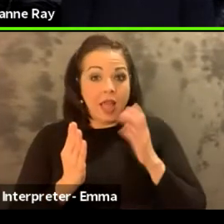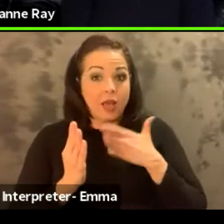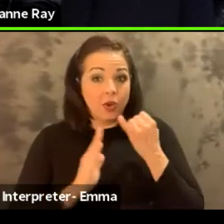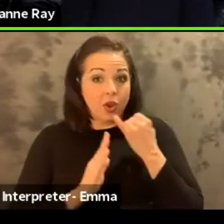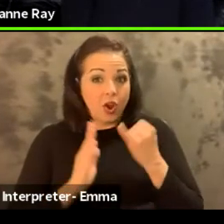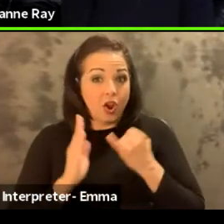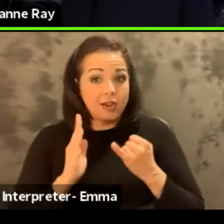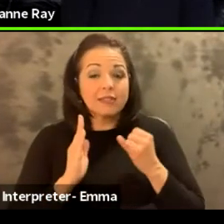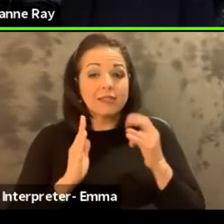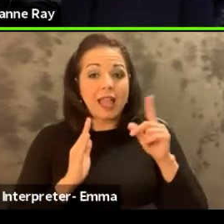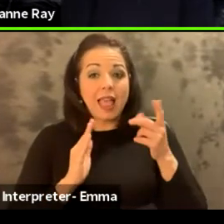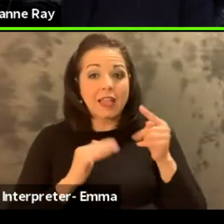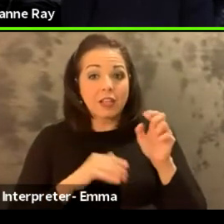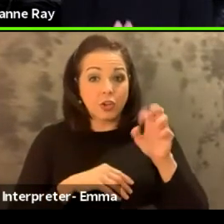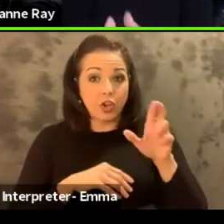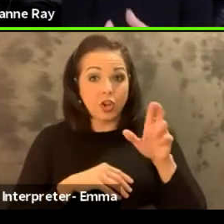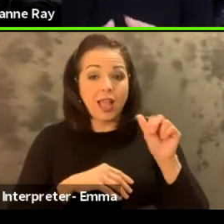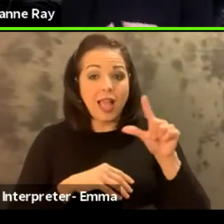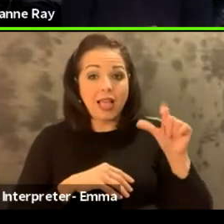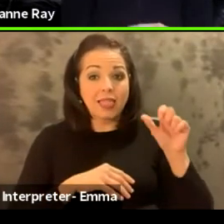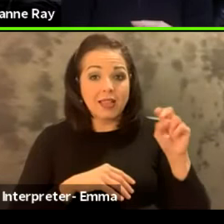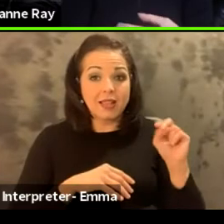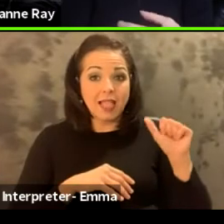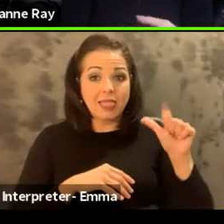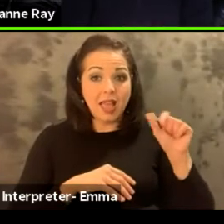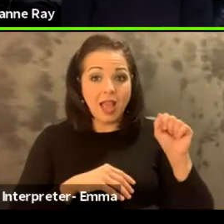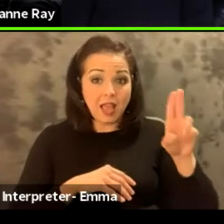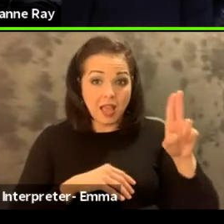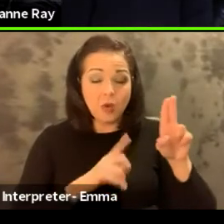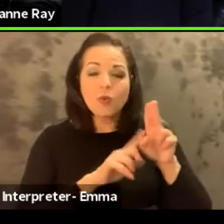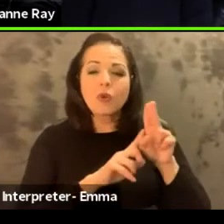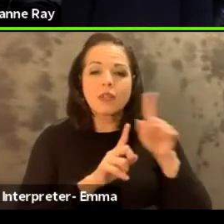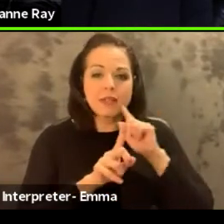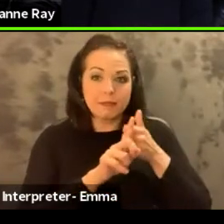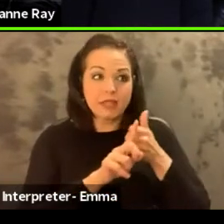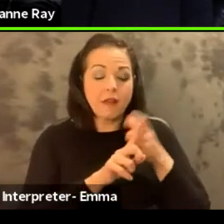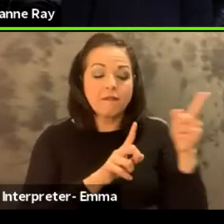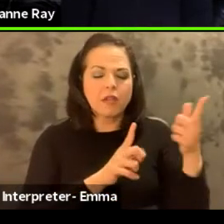editor, Alan Lau, is to really try to